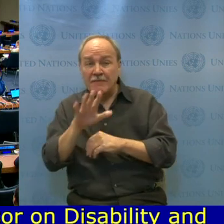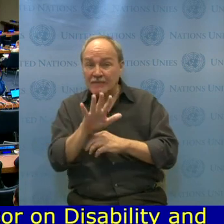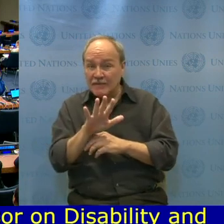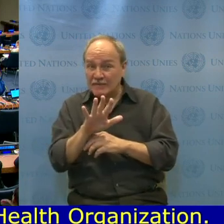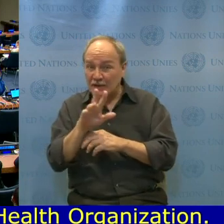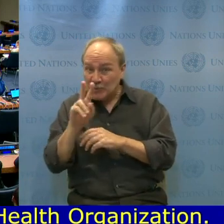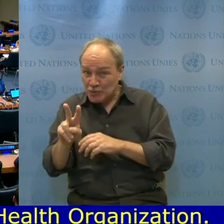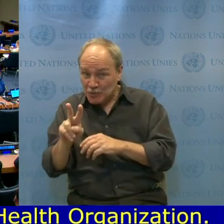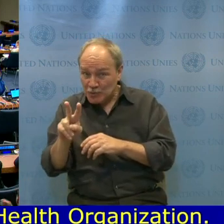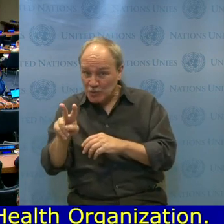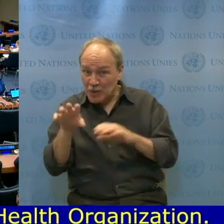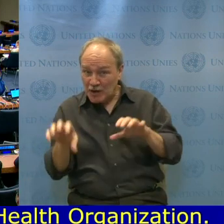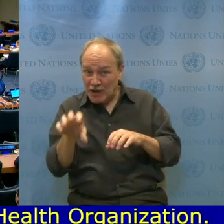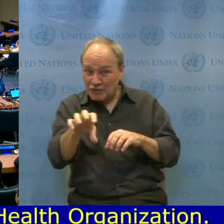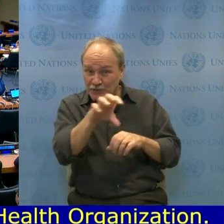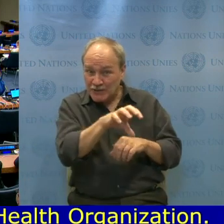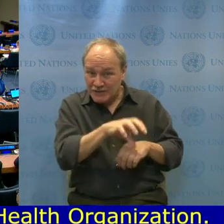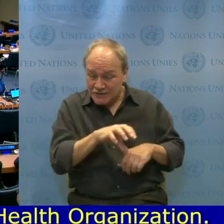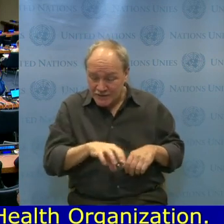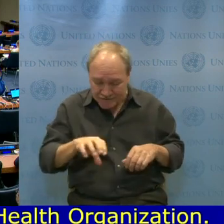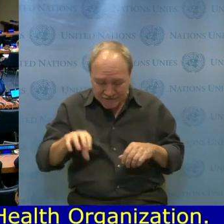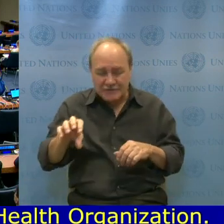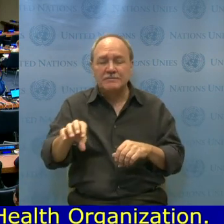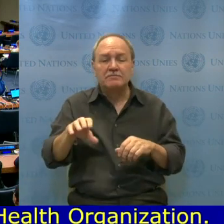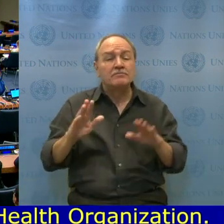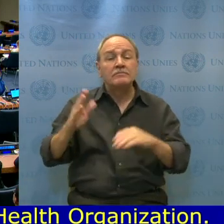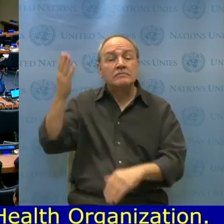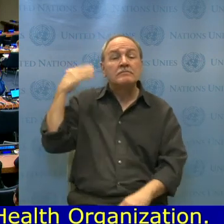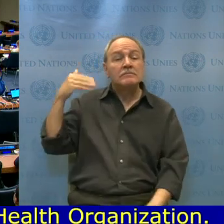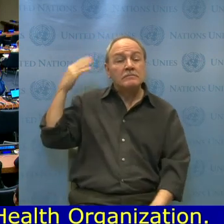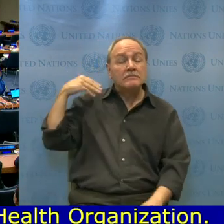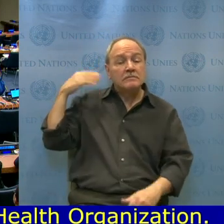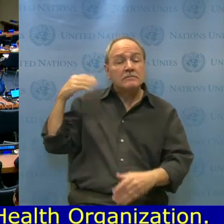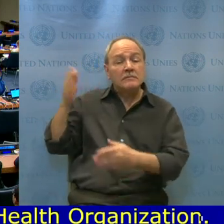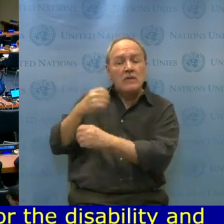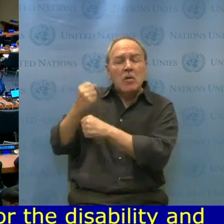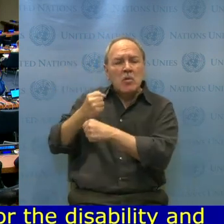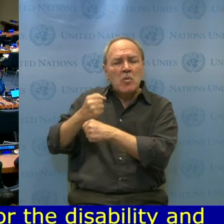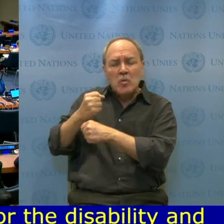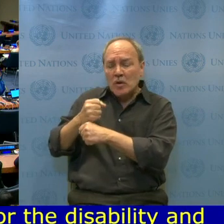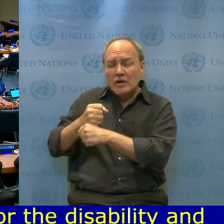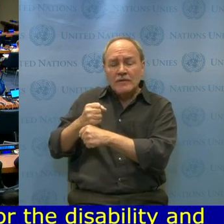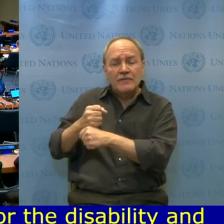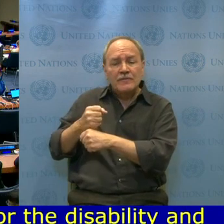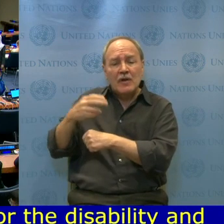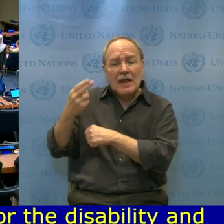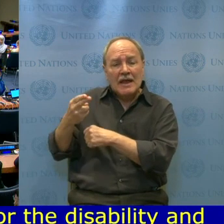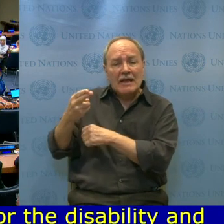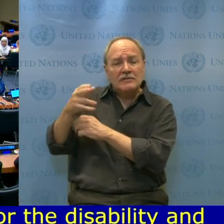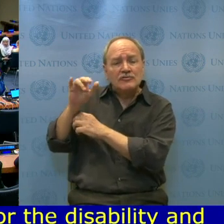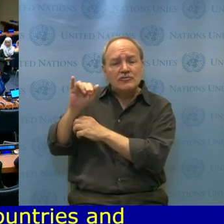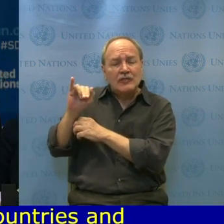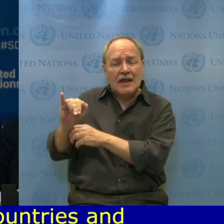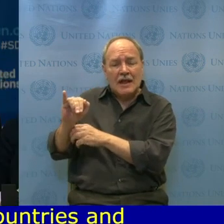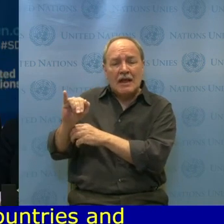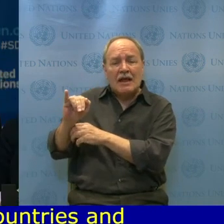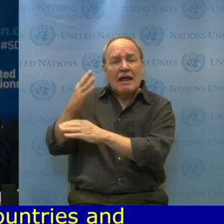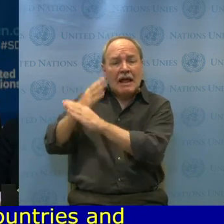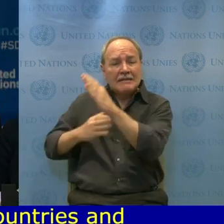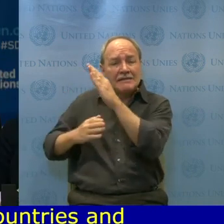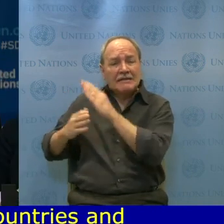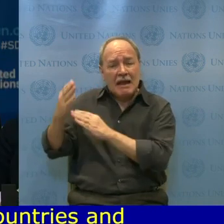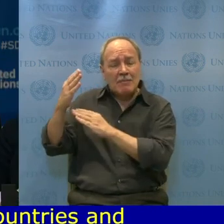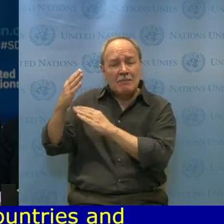and territories. He previously worked for Handicap International as rehabilitation technical advisor